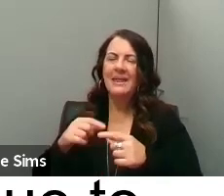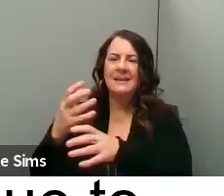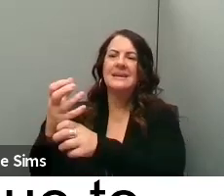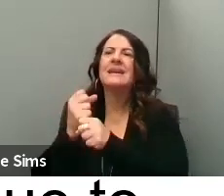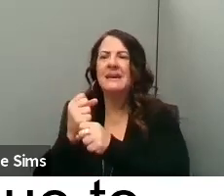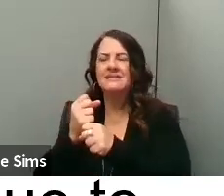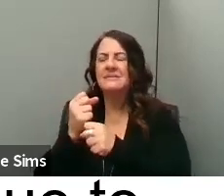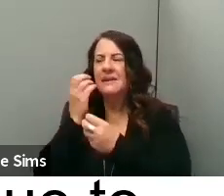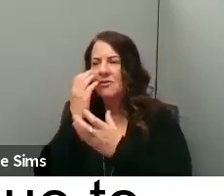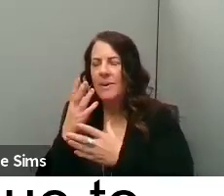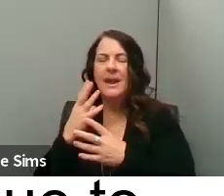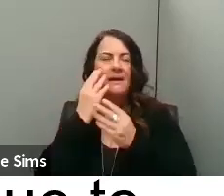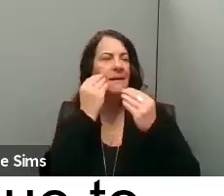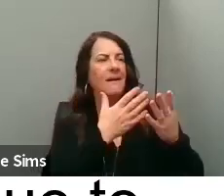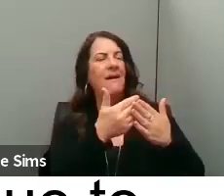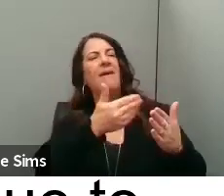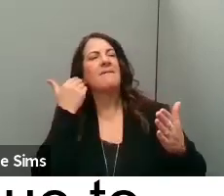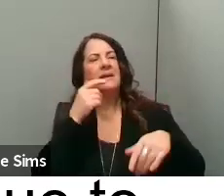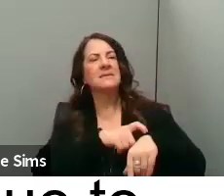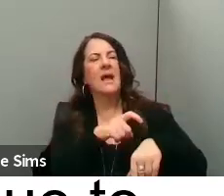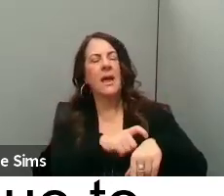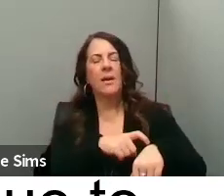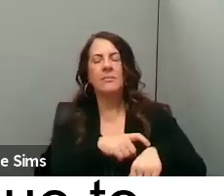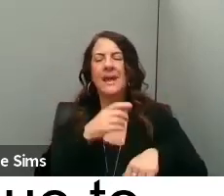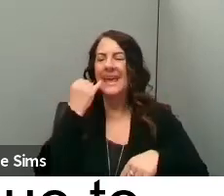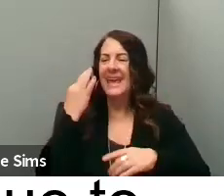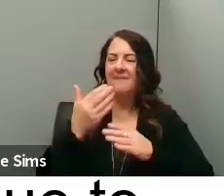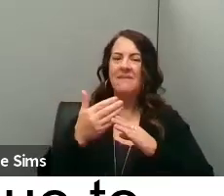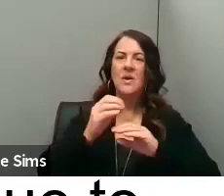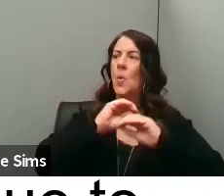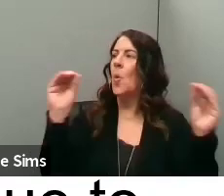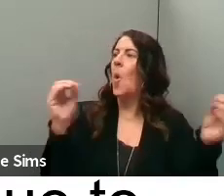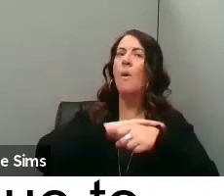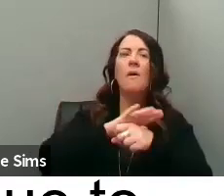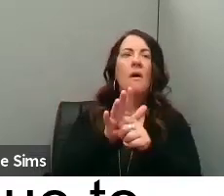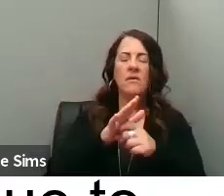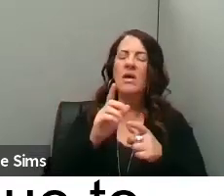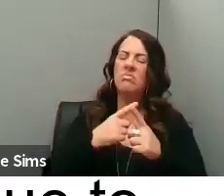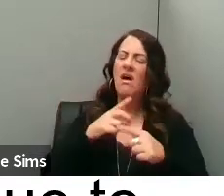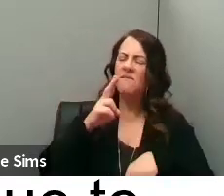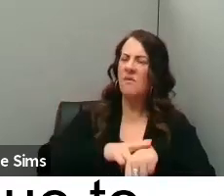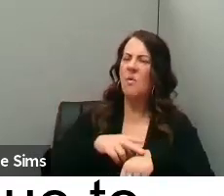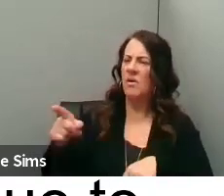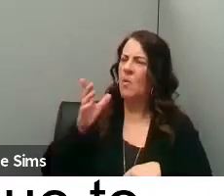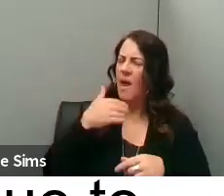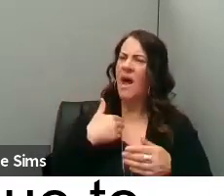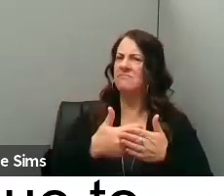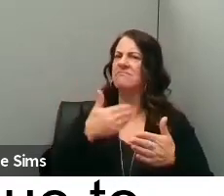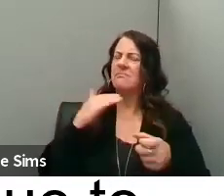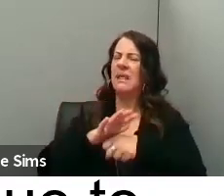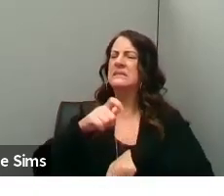notice as they normally would if we were not in a pandemic. Next slide, please.